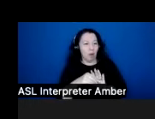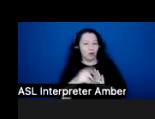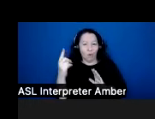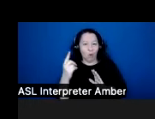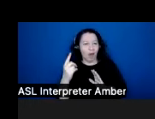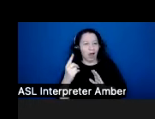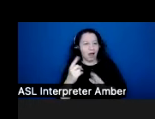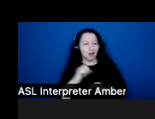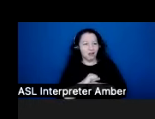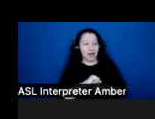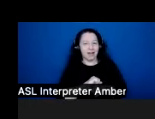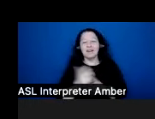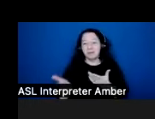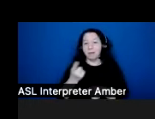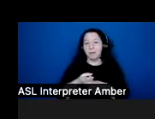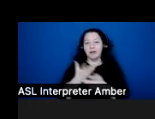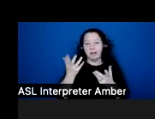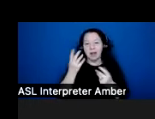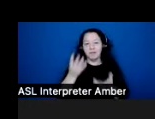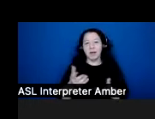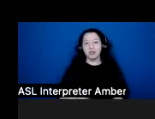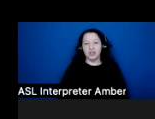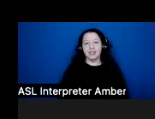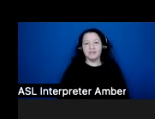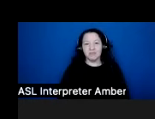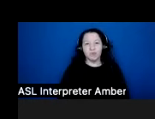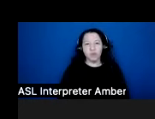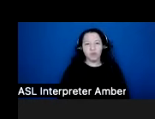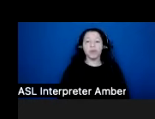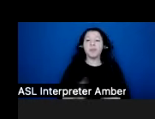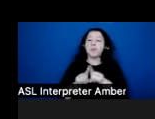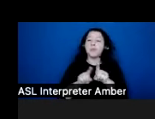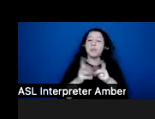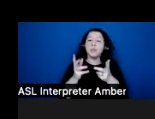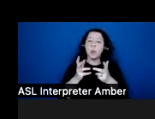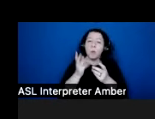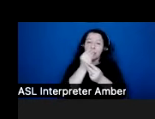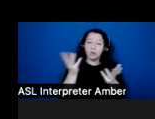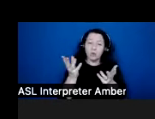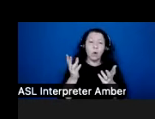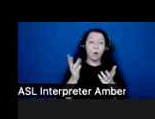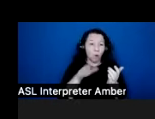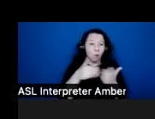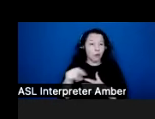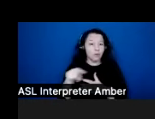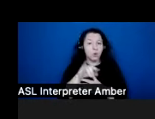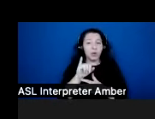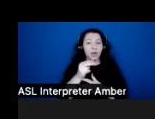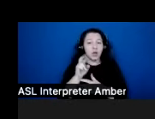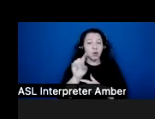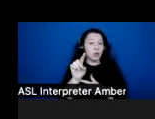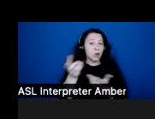Yeah, you're probably right. There's a lot of information to. Yeah. Also, I wanted to let everyone know that Ingrid, are you on?